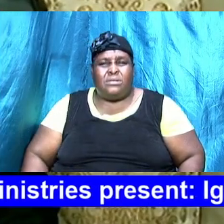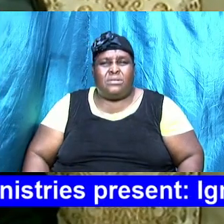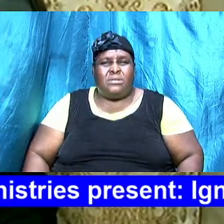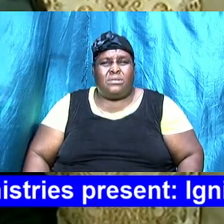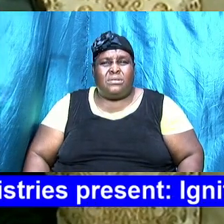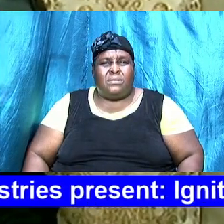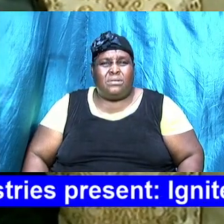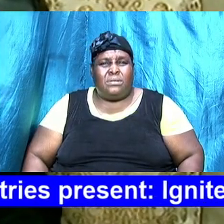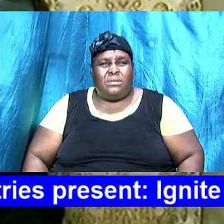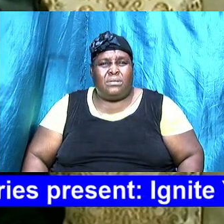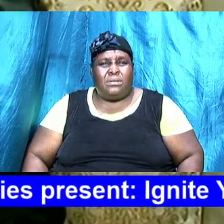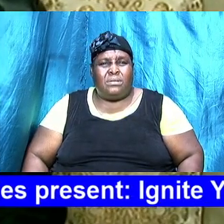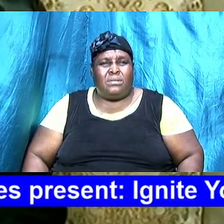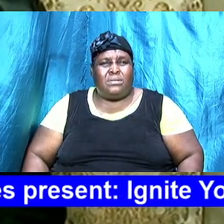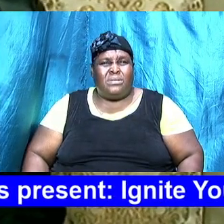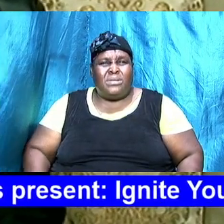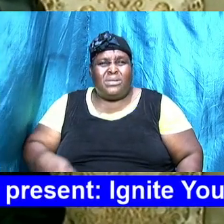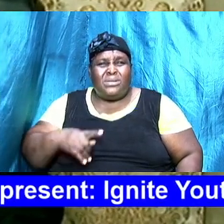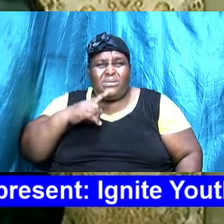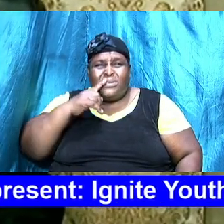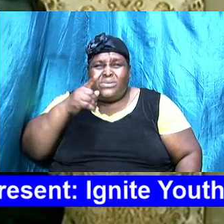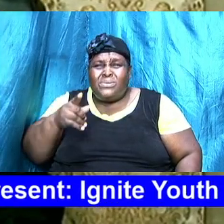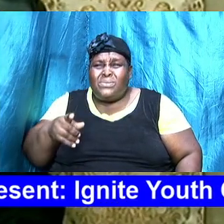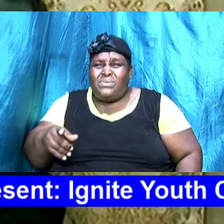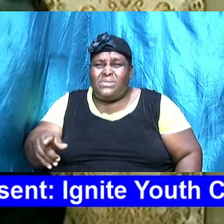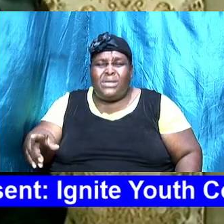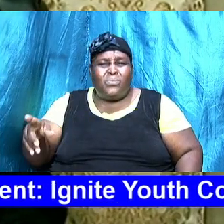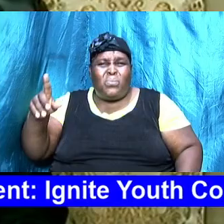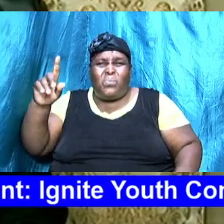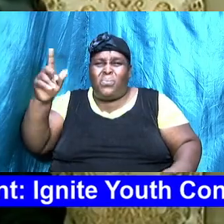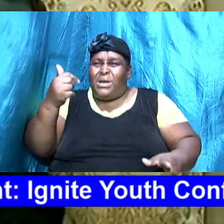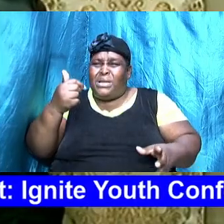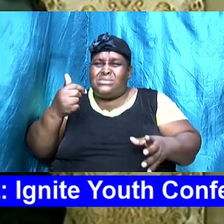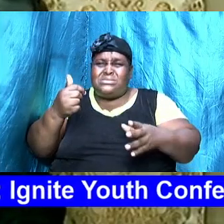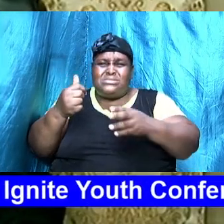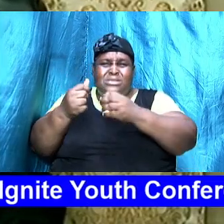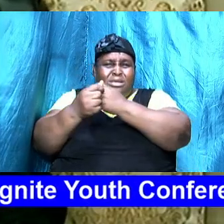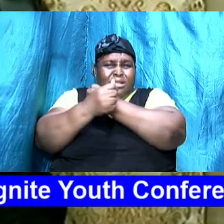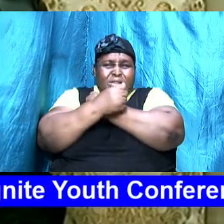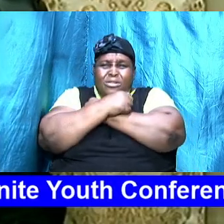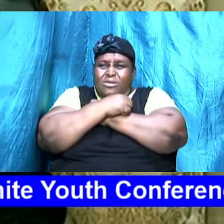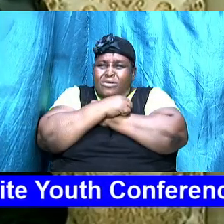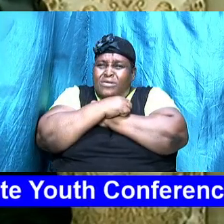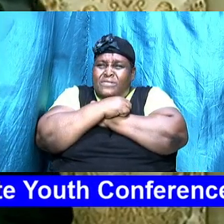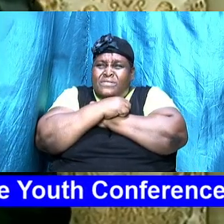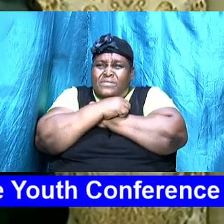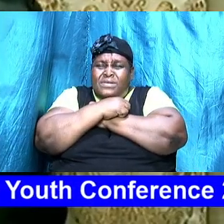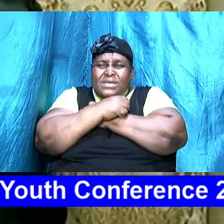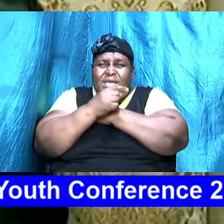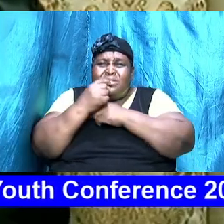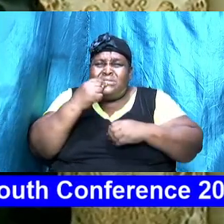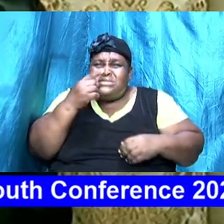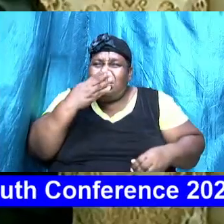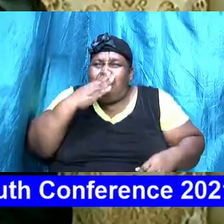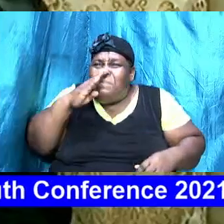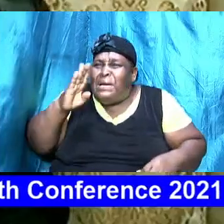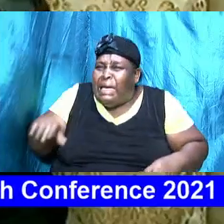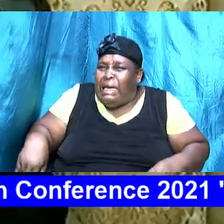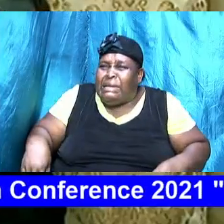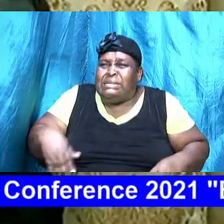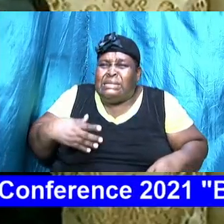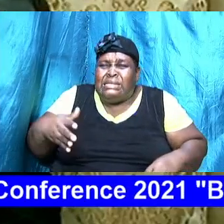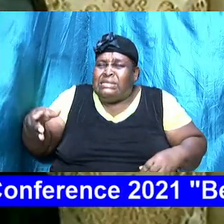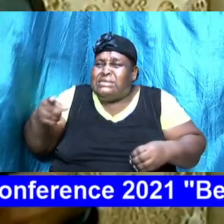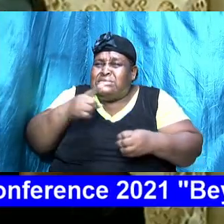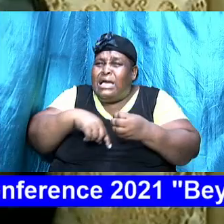they were once in love and the fact that they were together, and for her to say that about him, is as if him said, can't forgive